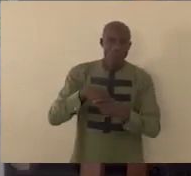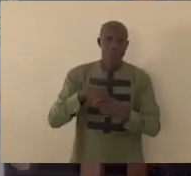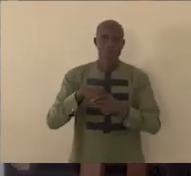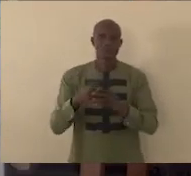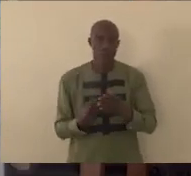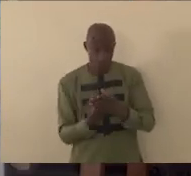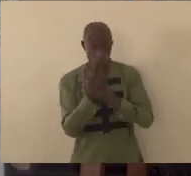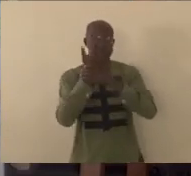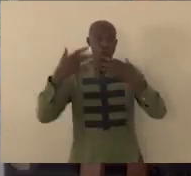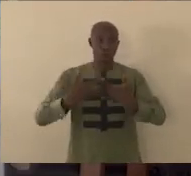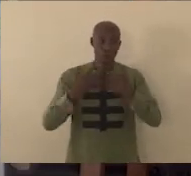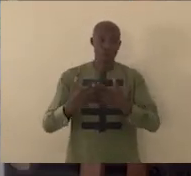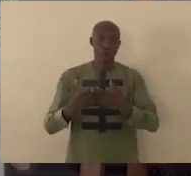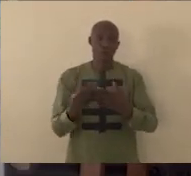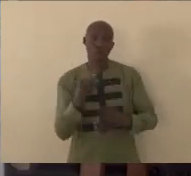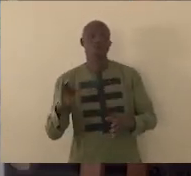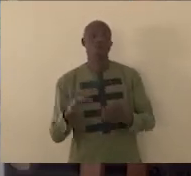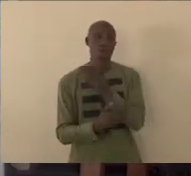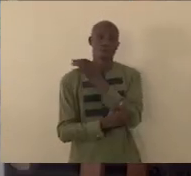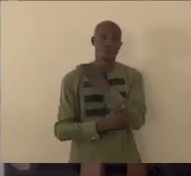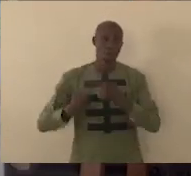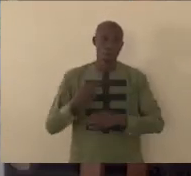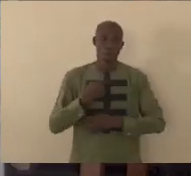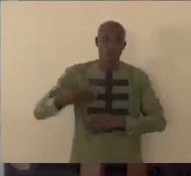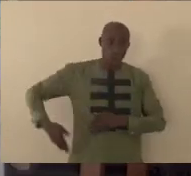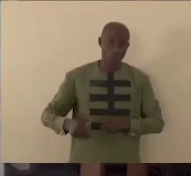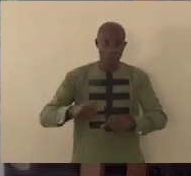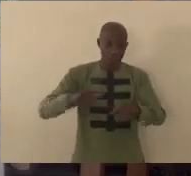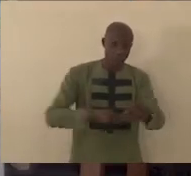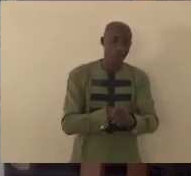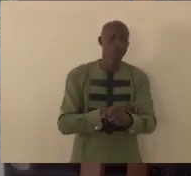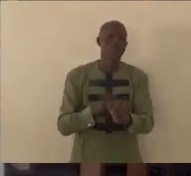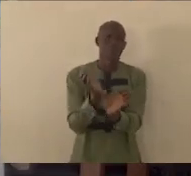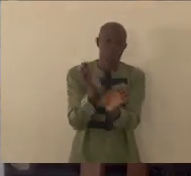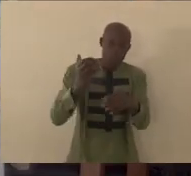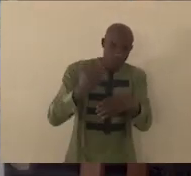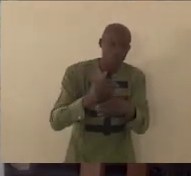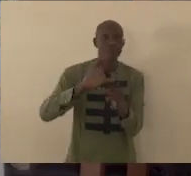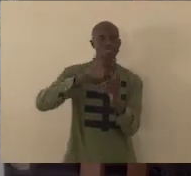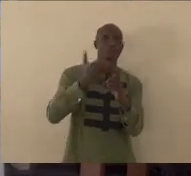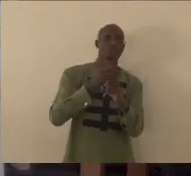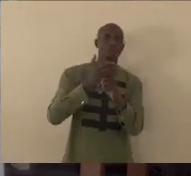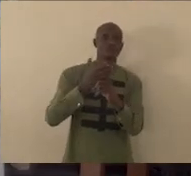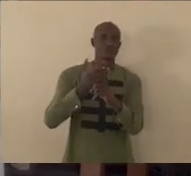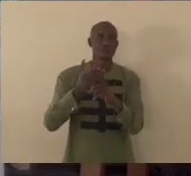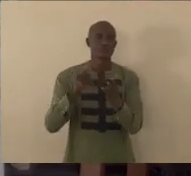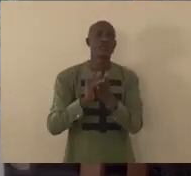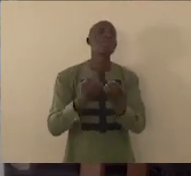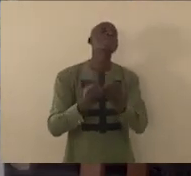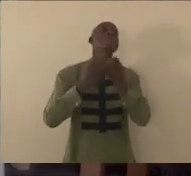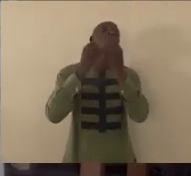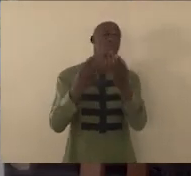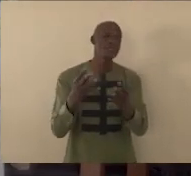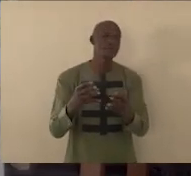of industrialization of the country, we shall avoid creating conditions under which vast masses